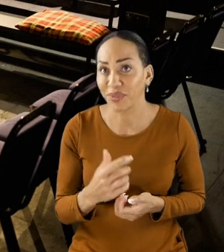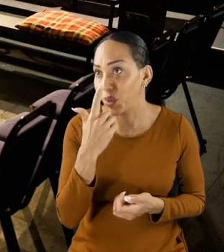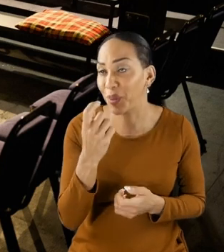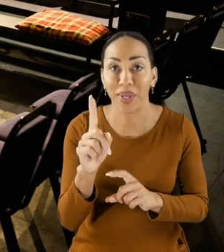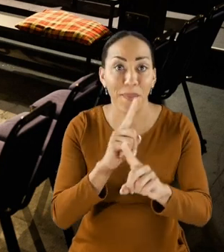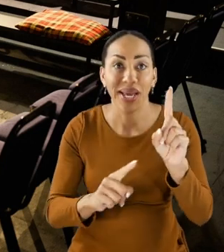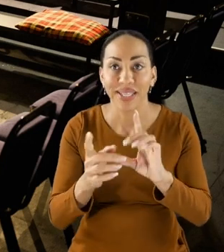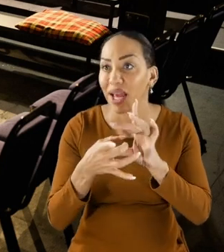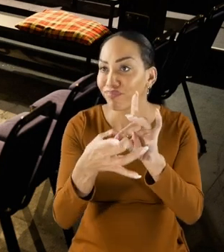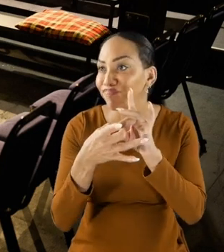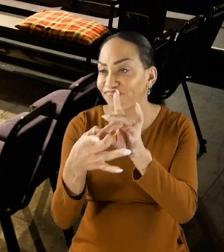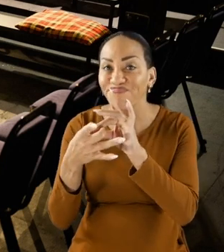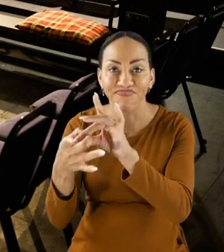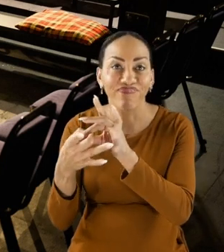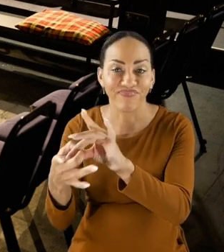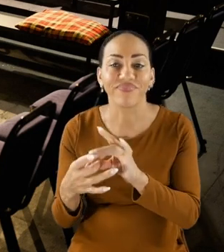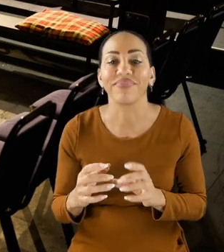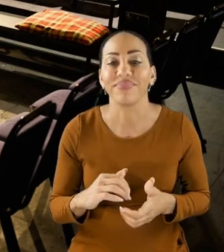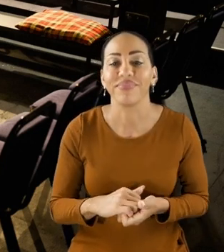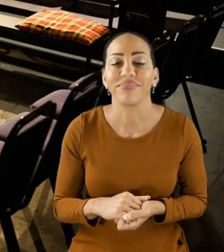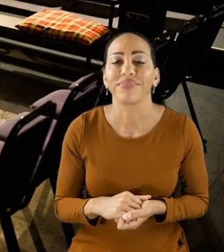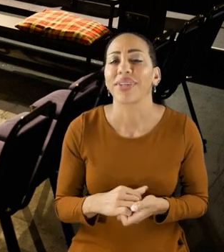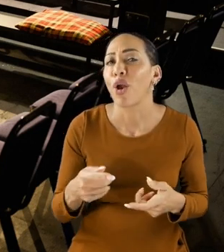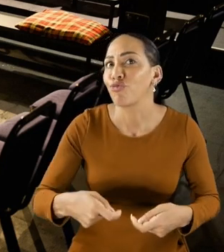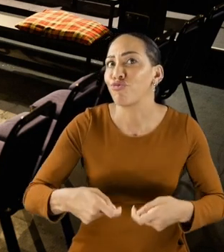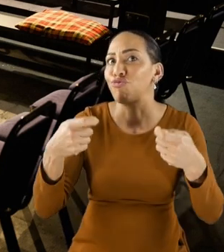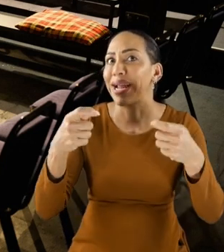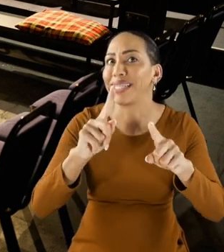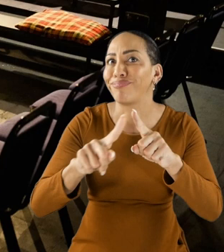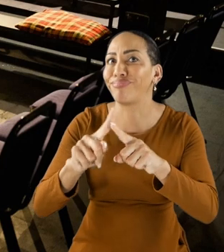world. You could be having a meeting with them.